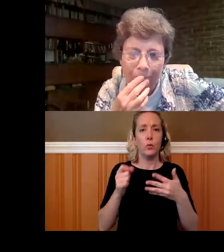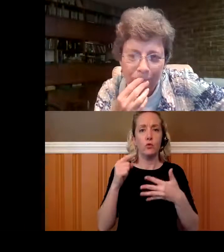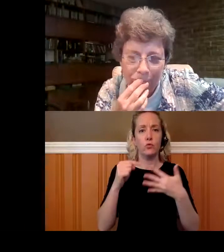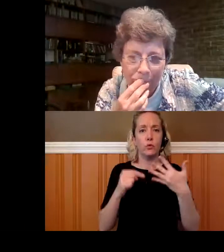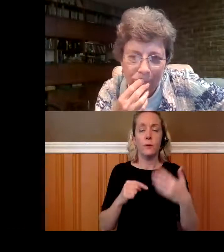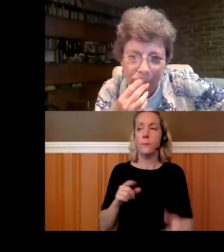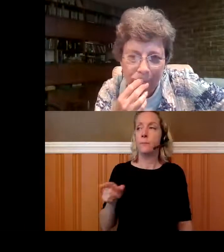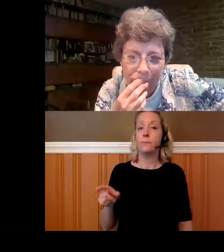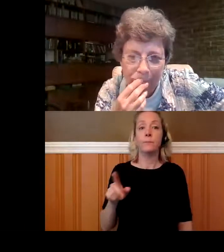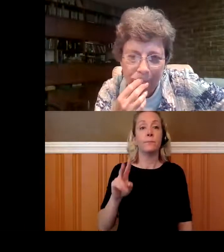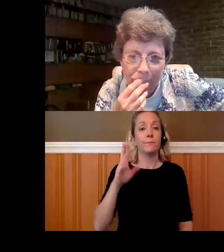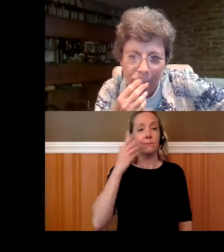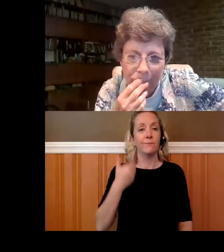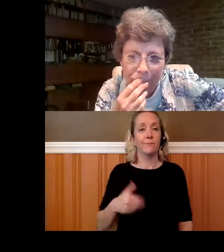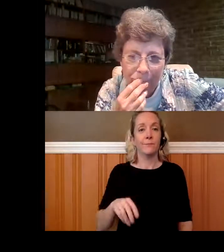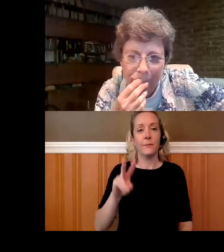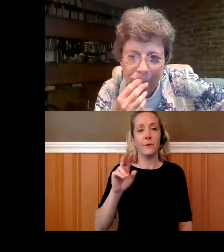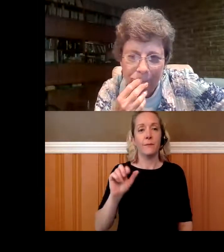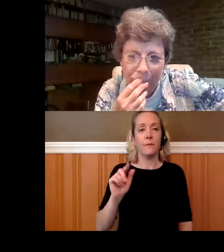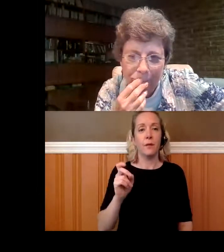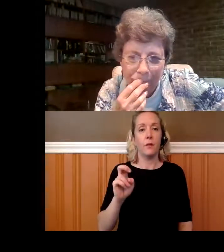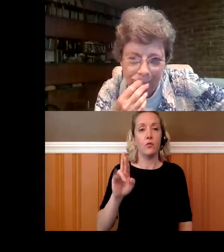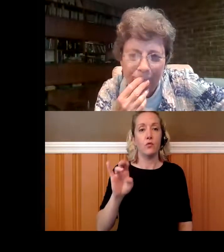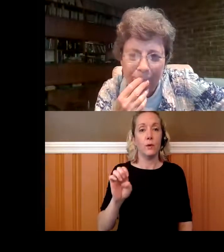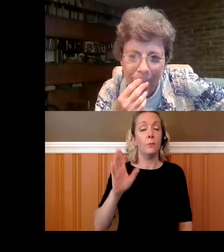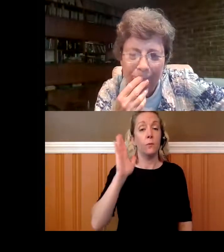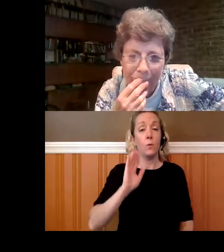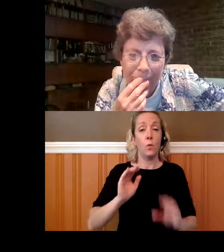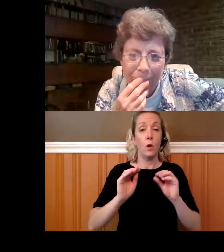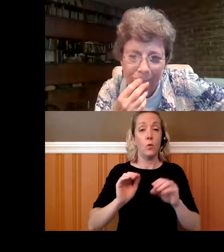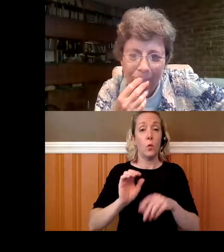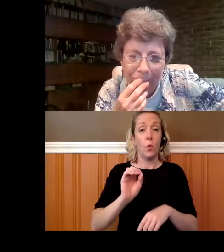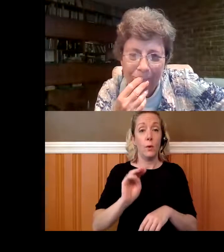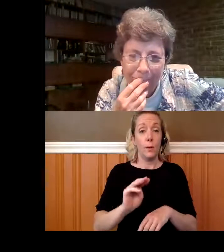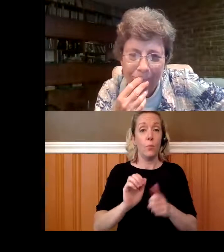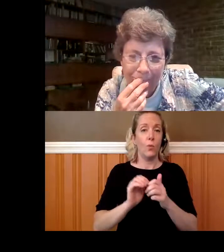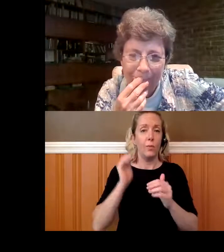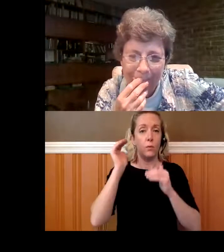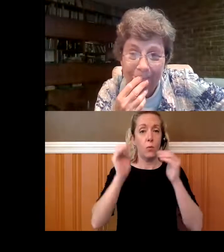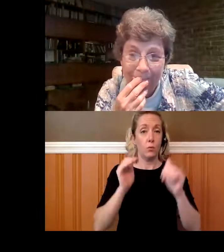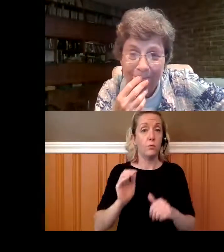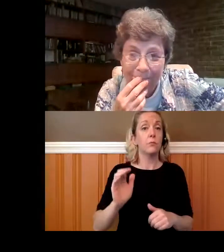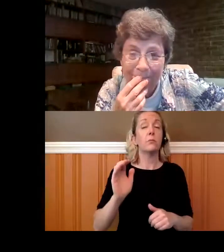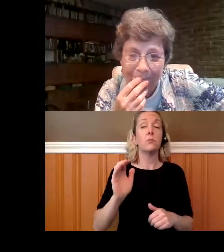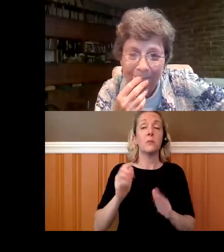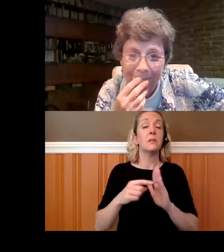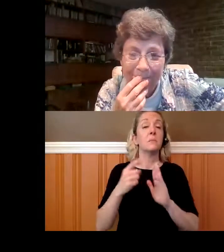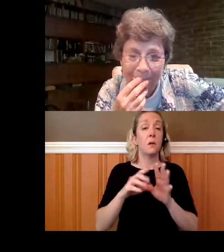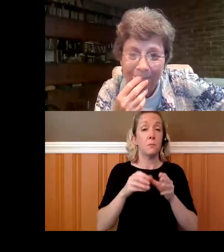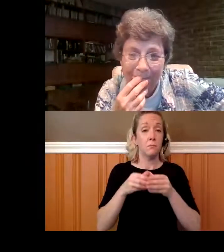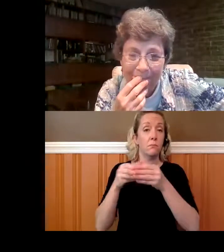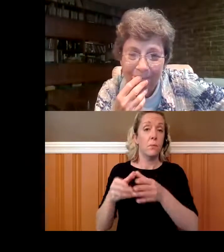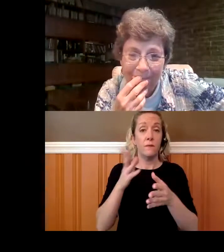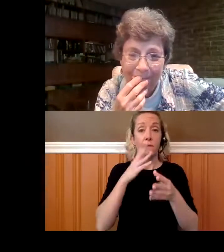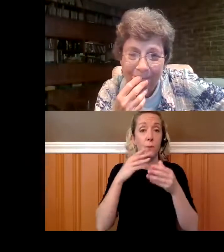is Valerie. When I taught O&M with adults and we would go to the grocery store, we would go up